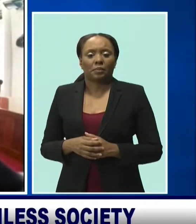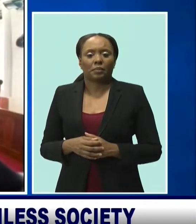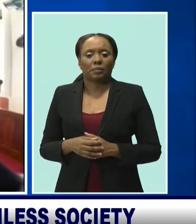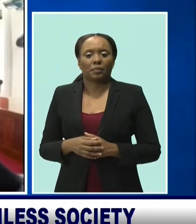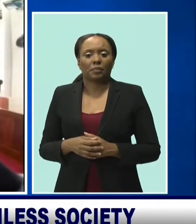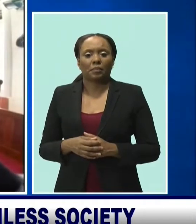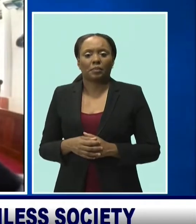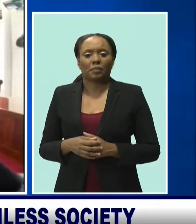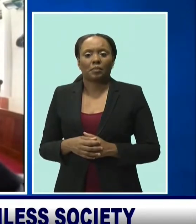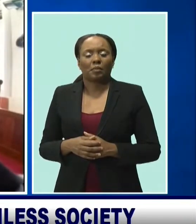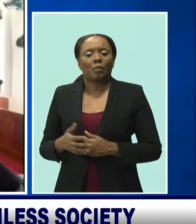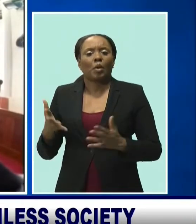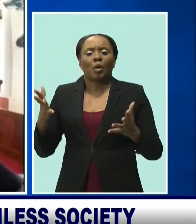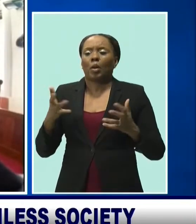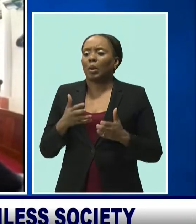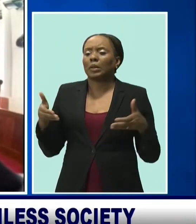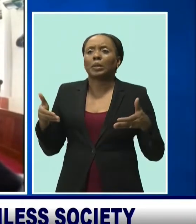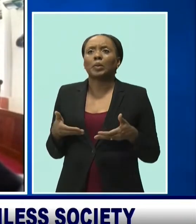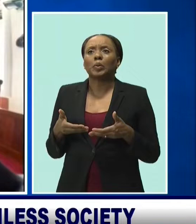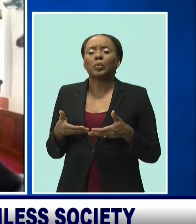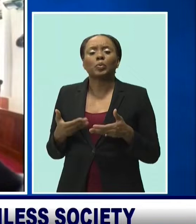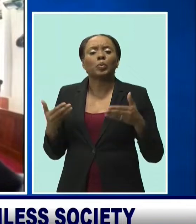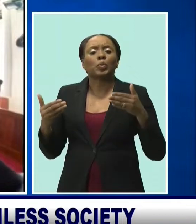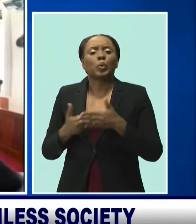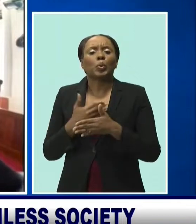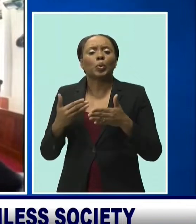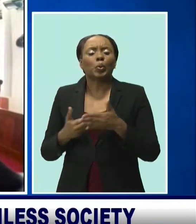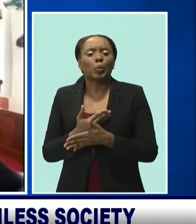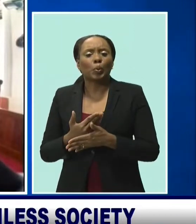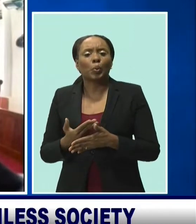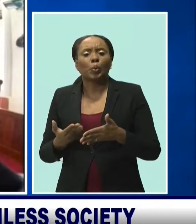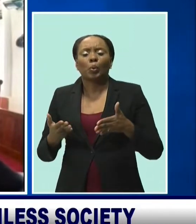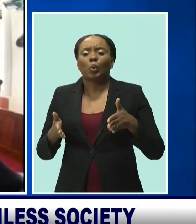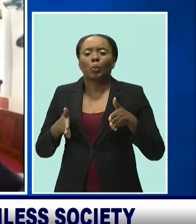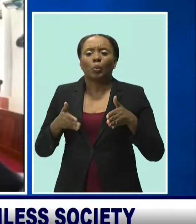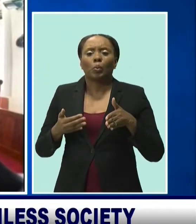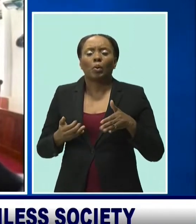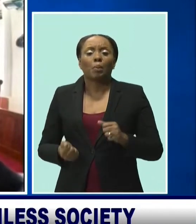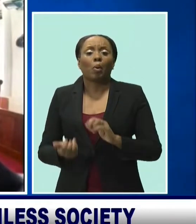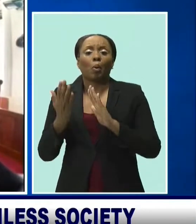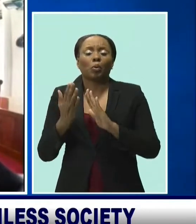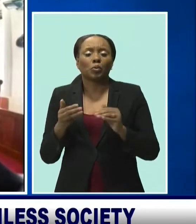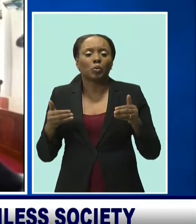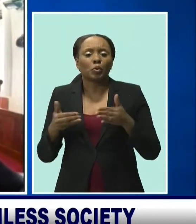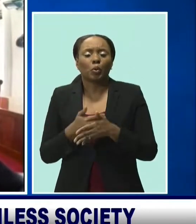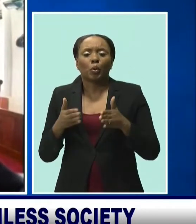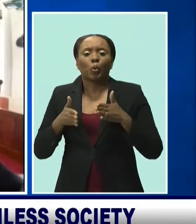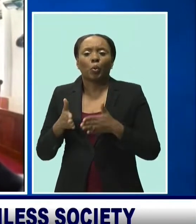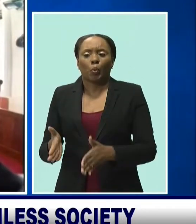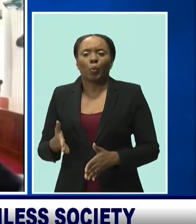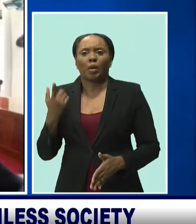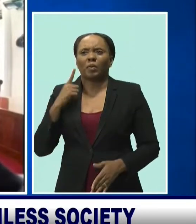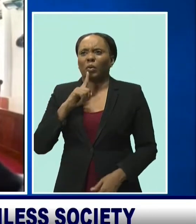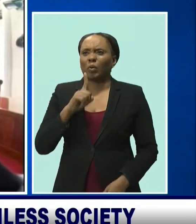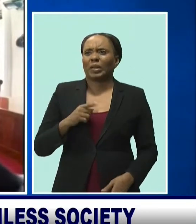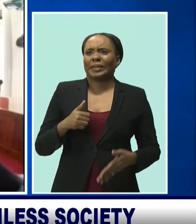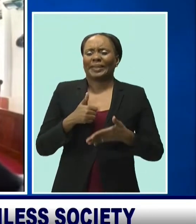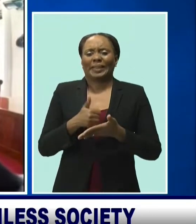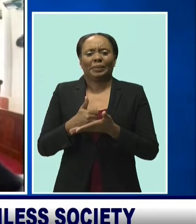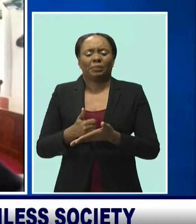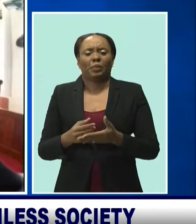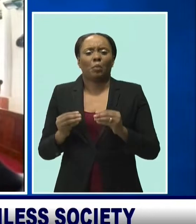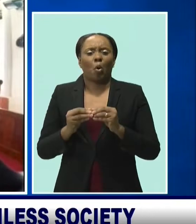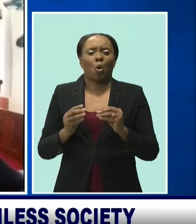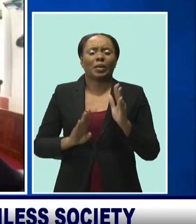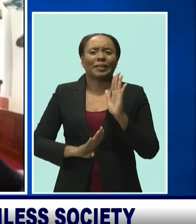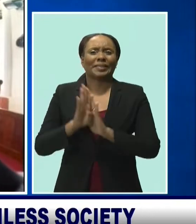modalities for doing business into vending will go a long way, not just in giving the dignity and being